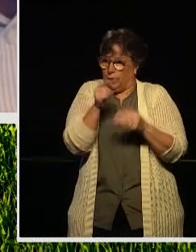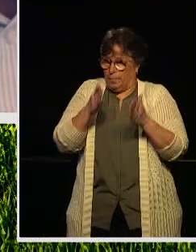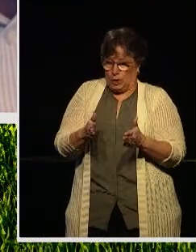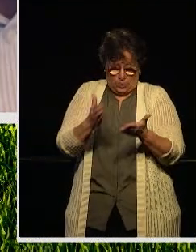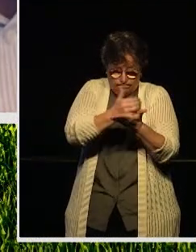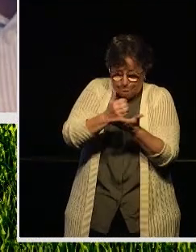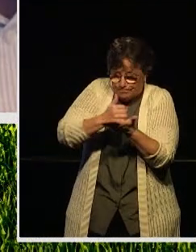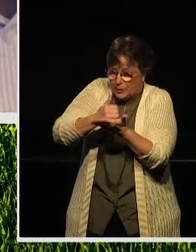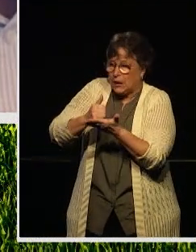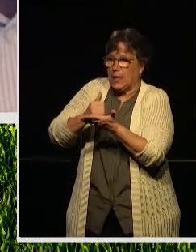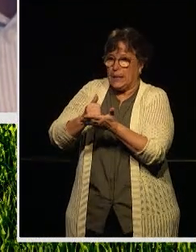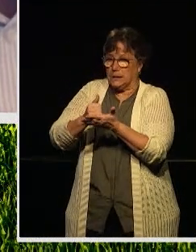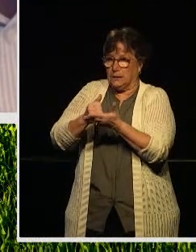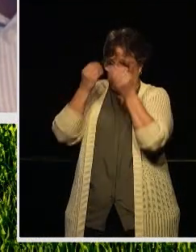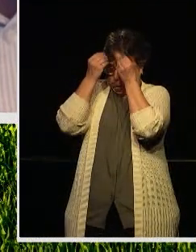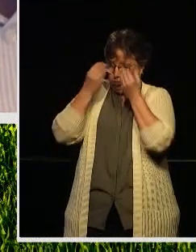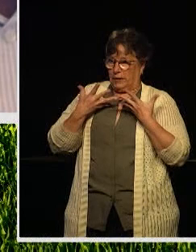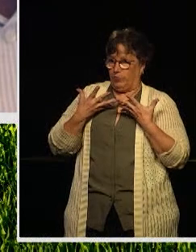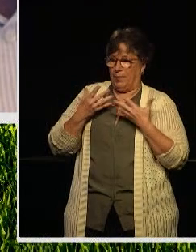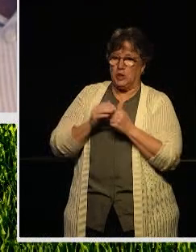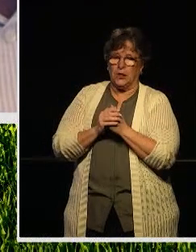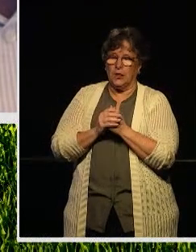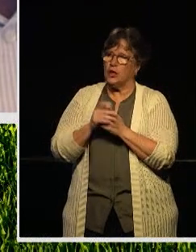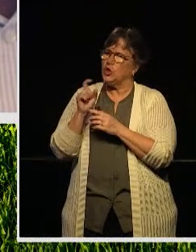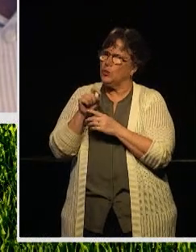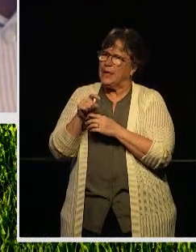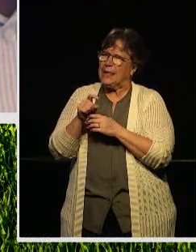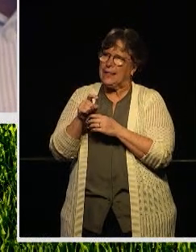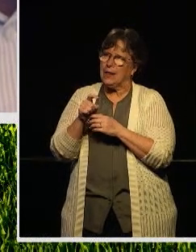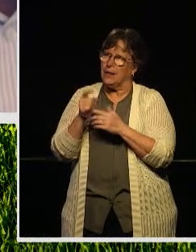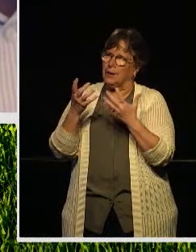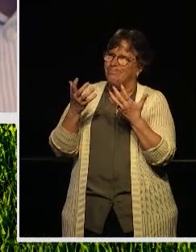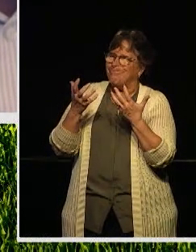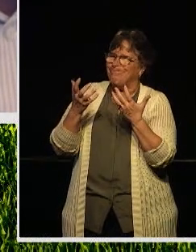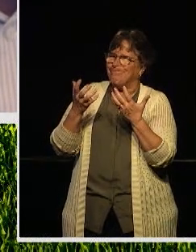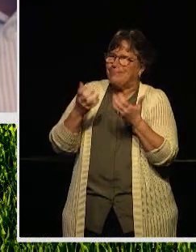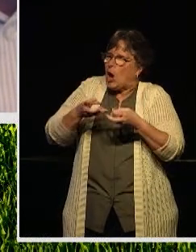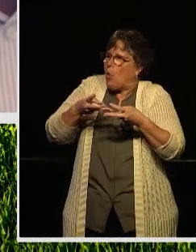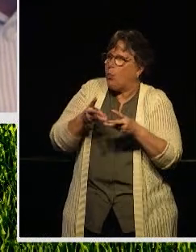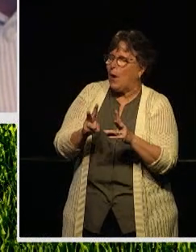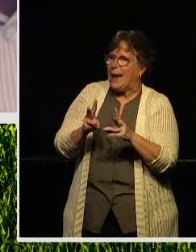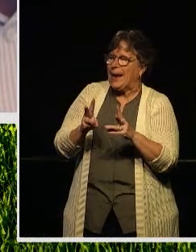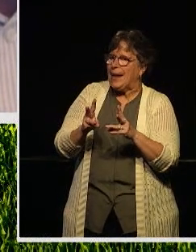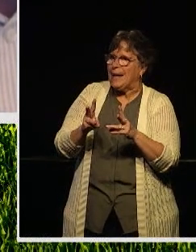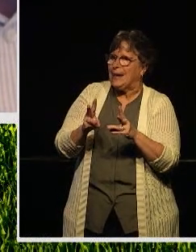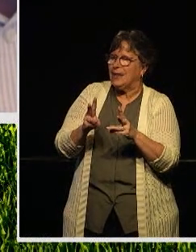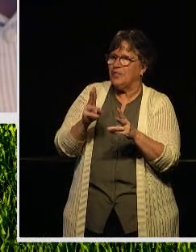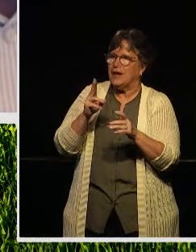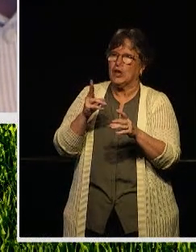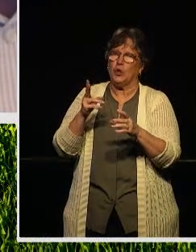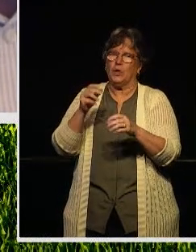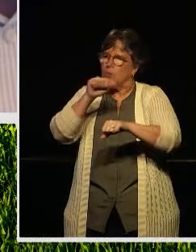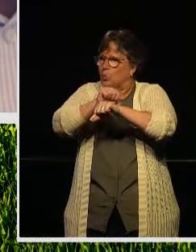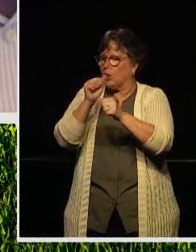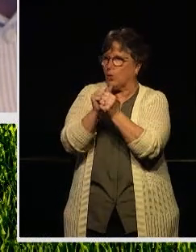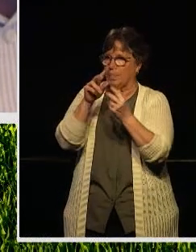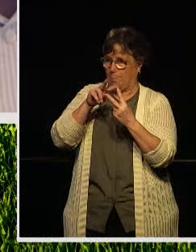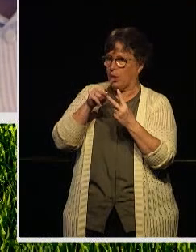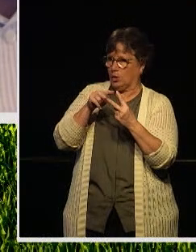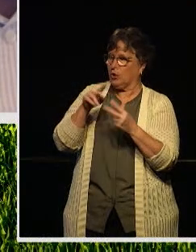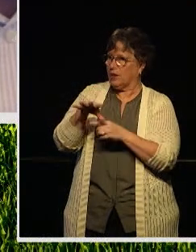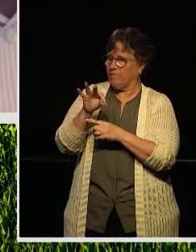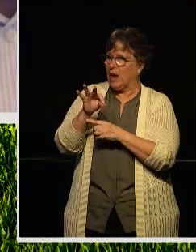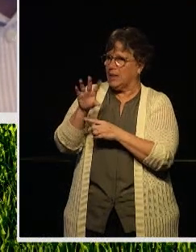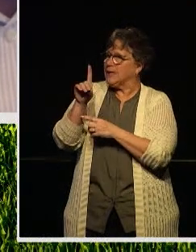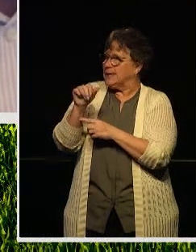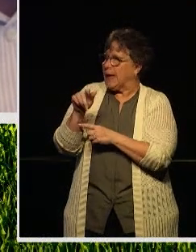the data. You need to have some mechanism that engages with your partners to get that data, right? Because I think